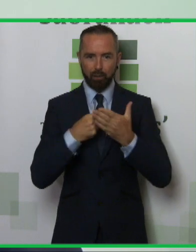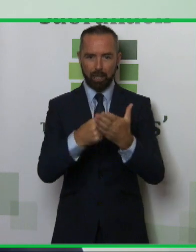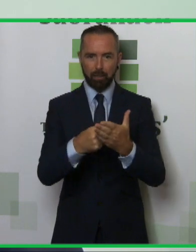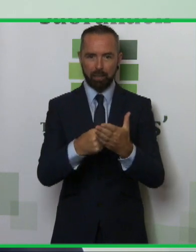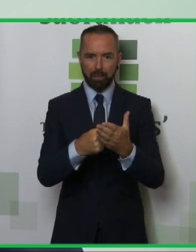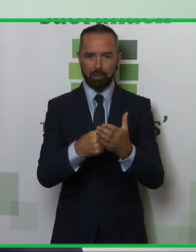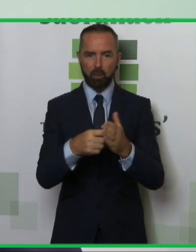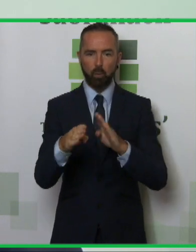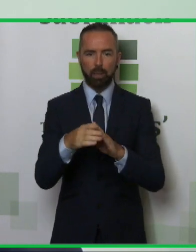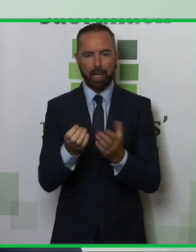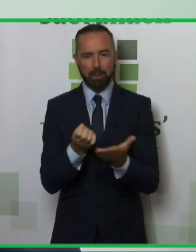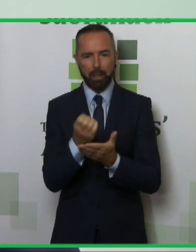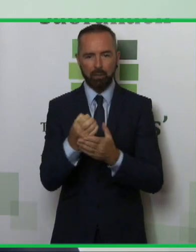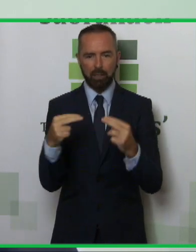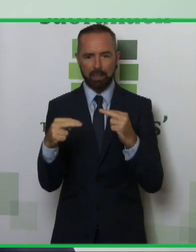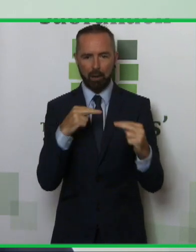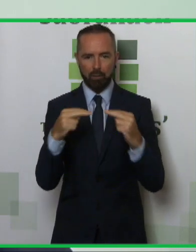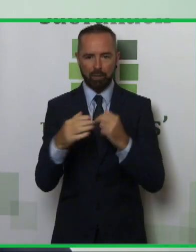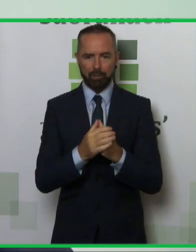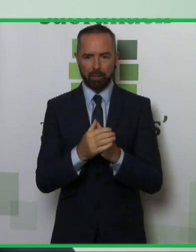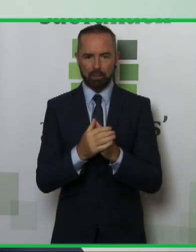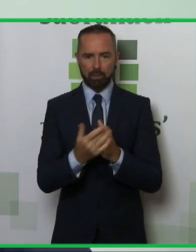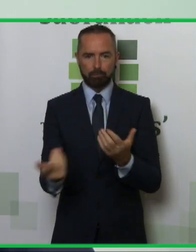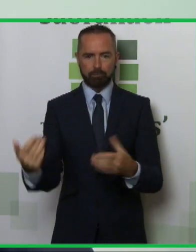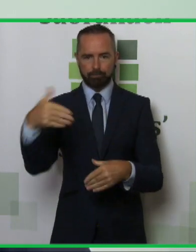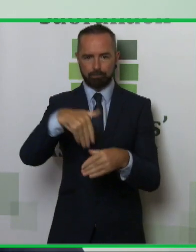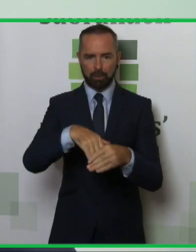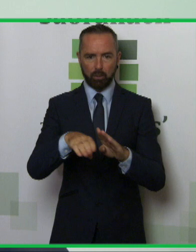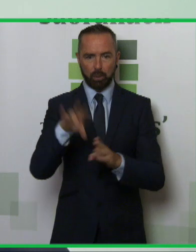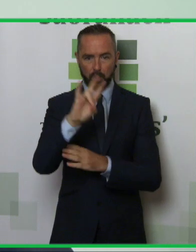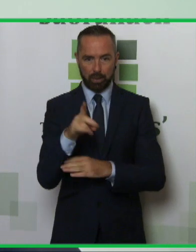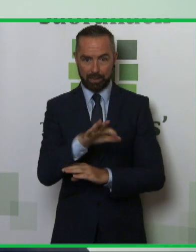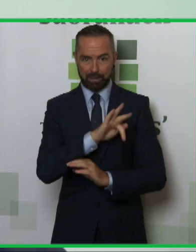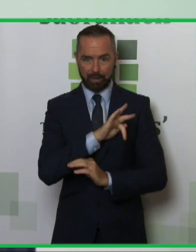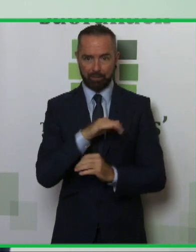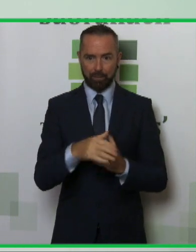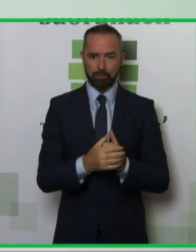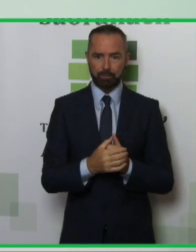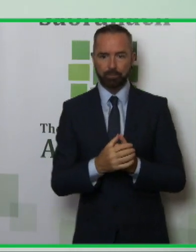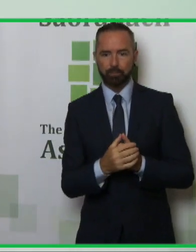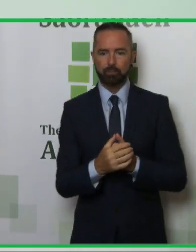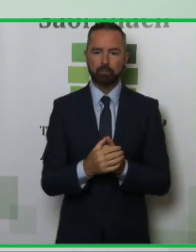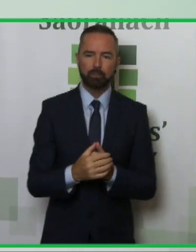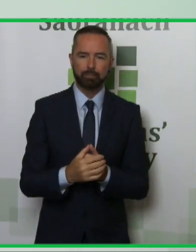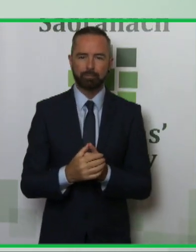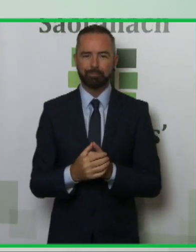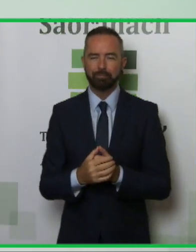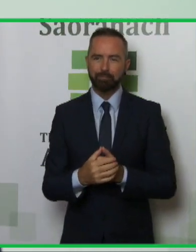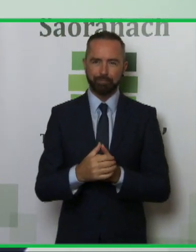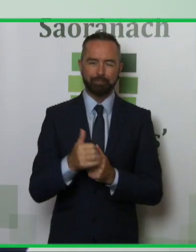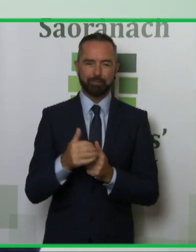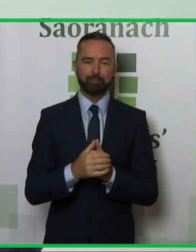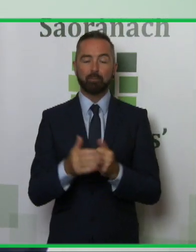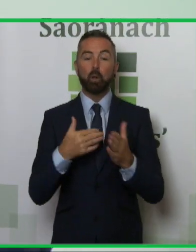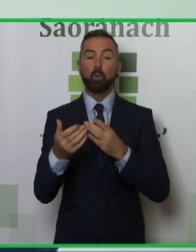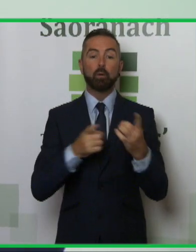explanatory narrative, and that explanatory narrative was embedded in the question itself. So what we've done now, and you'll see it on the latest